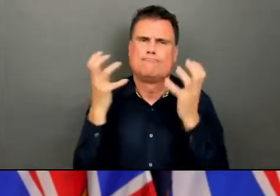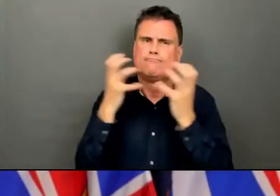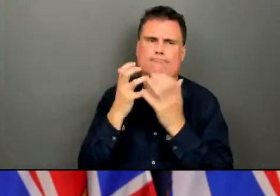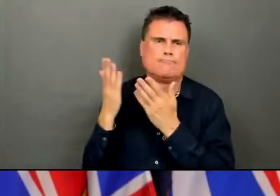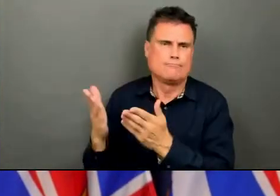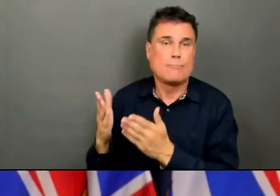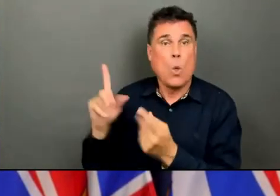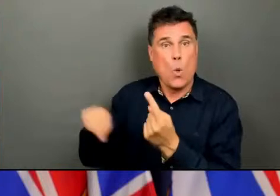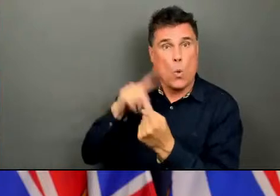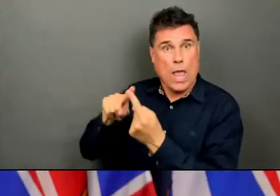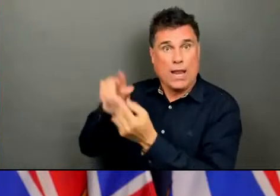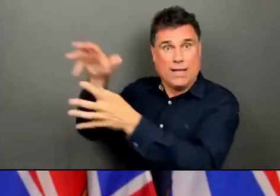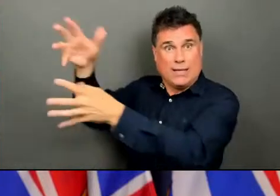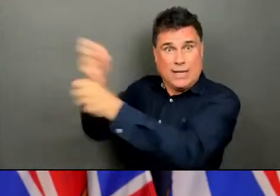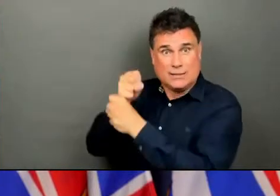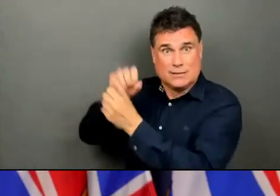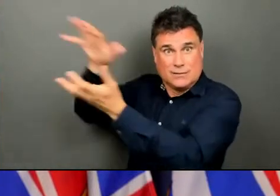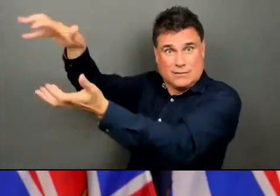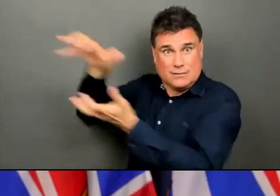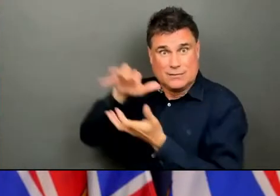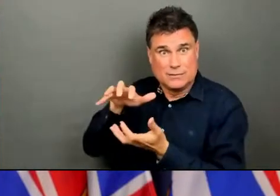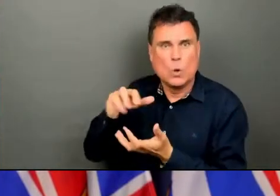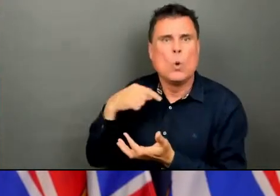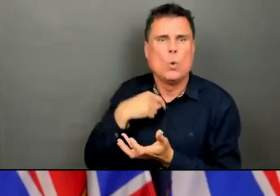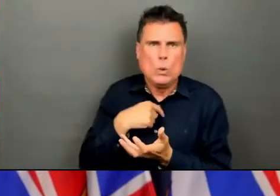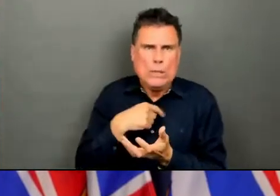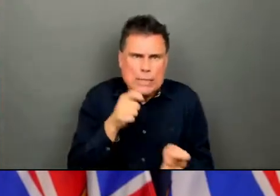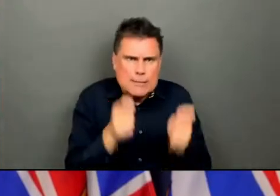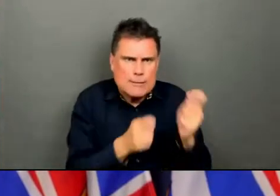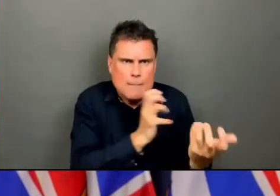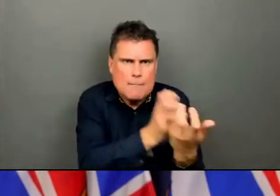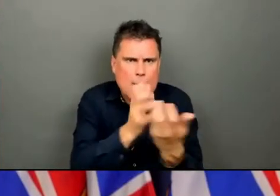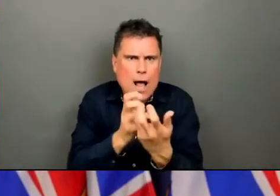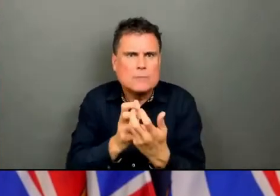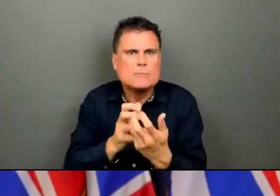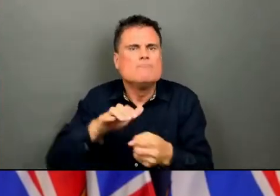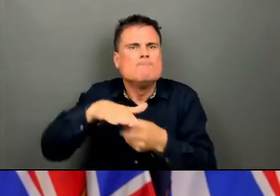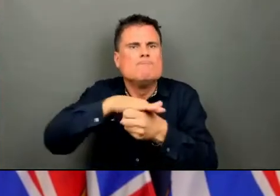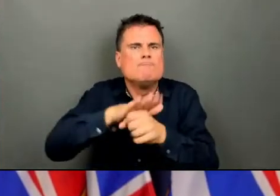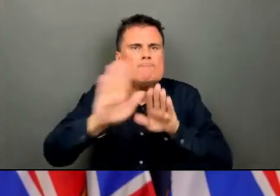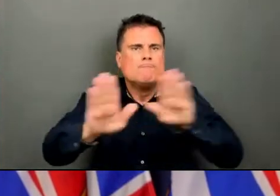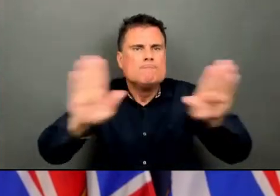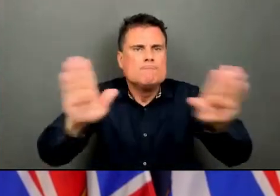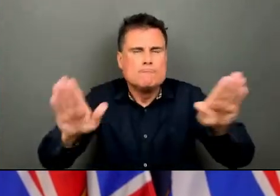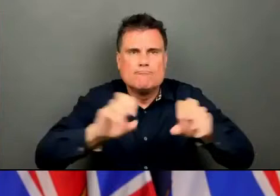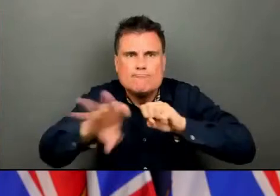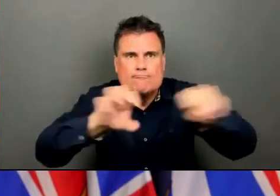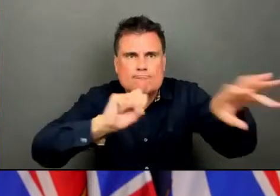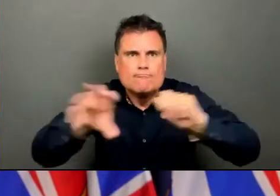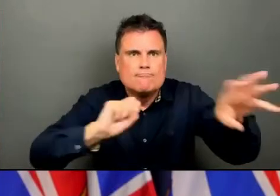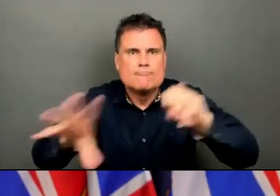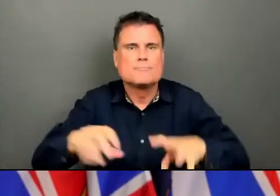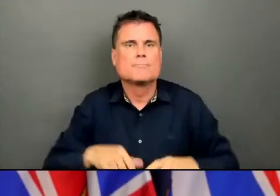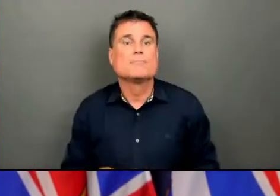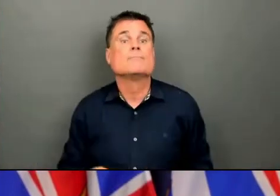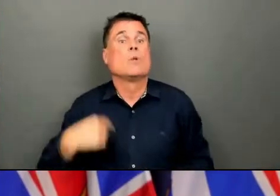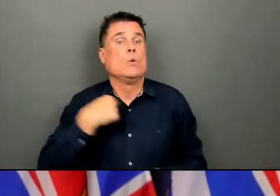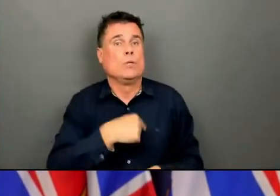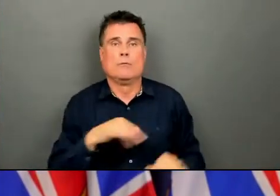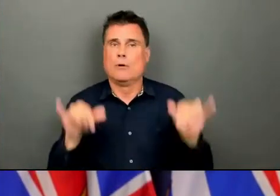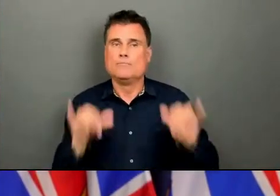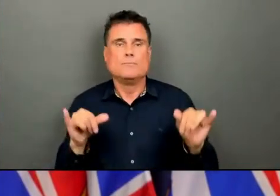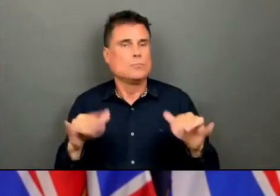vaccine going to arrive, a few more changes, and we're going to continue to adapt and to deliver this largest vaccination